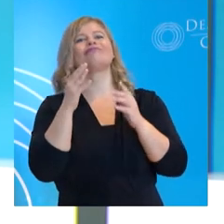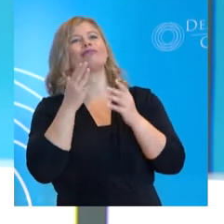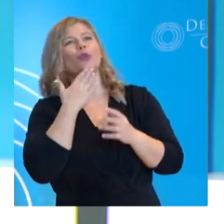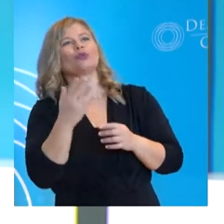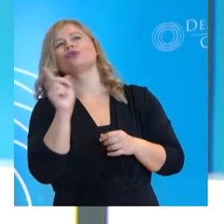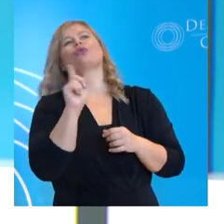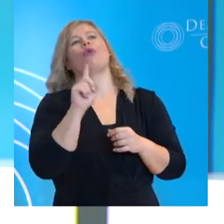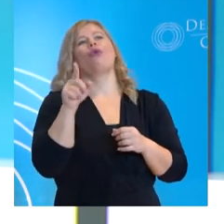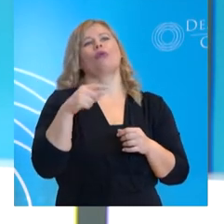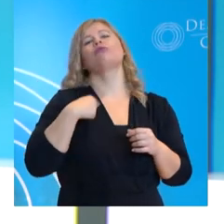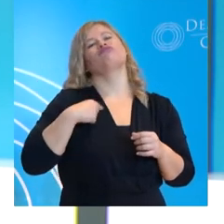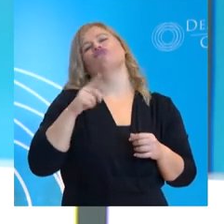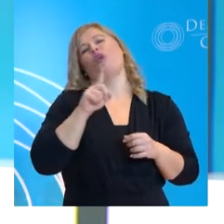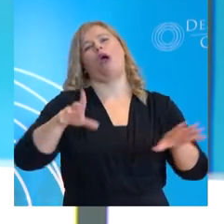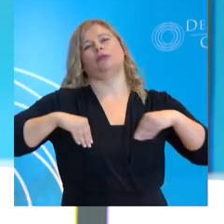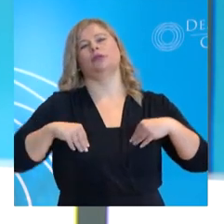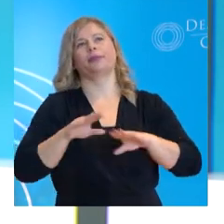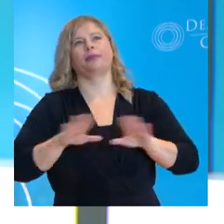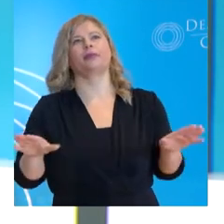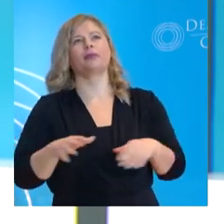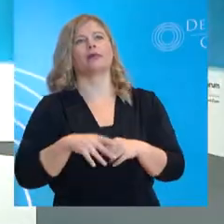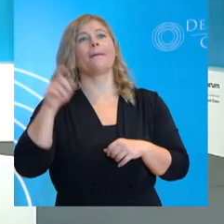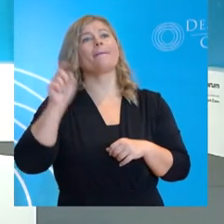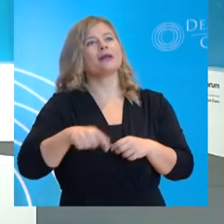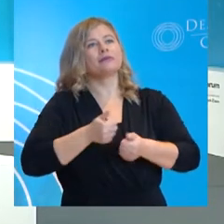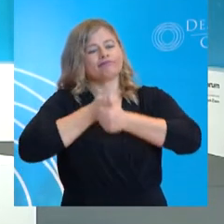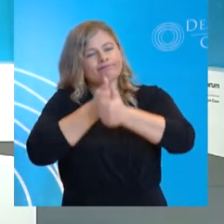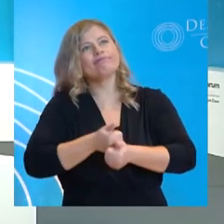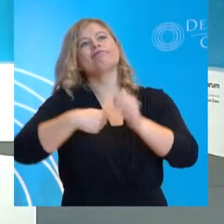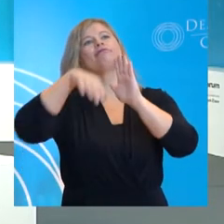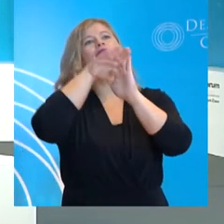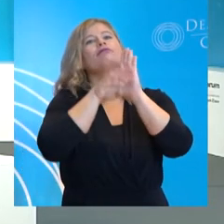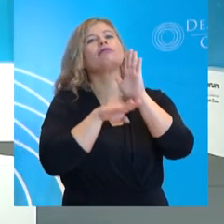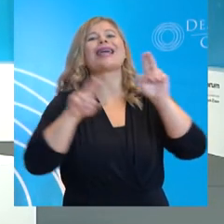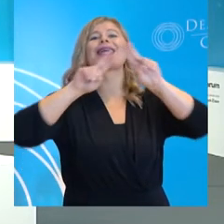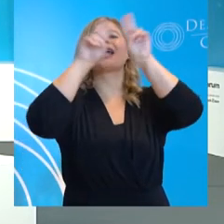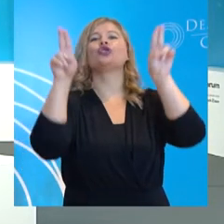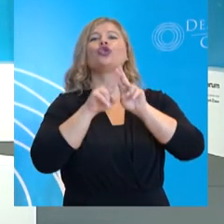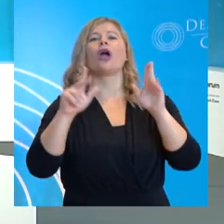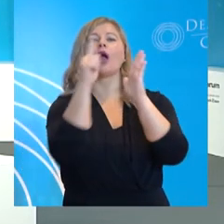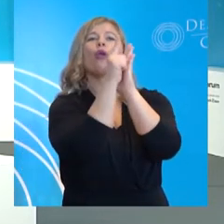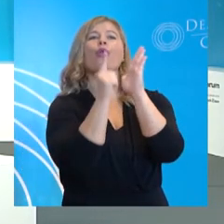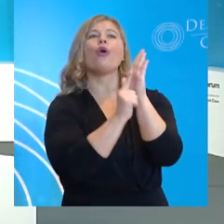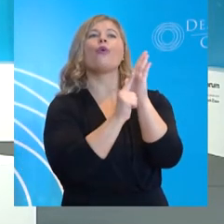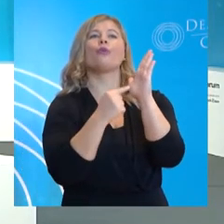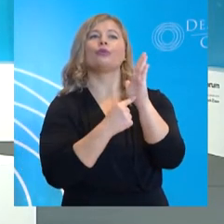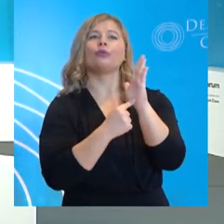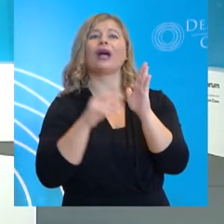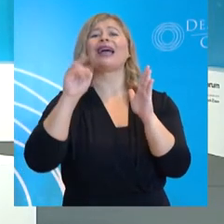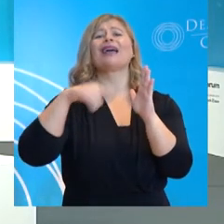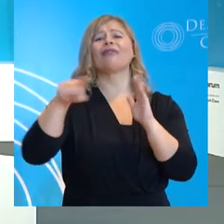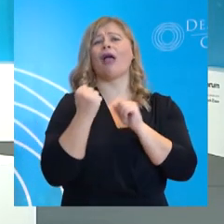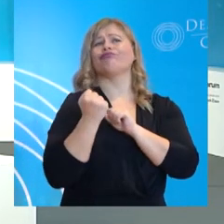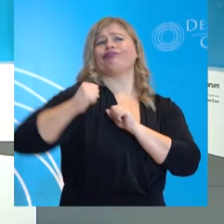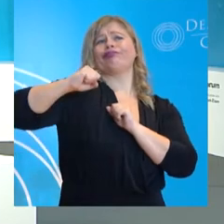that is a proponent of international law needs to respect international treaties. Right. Because the Albanians, Eddie